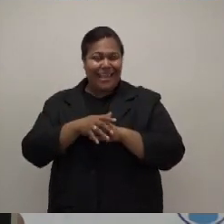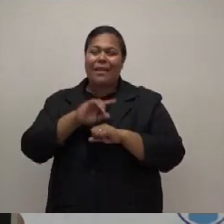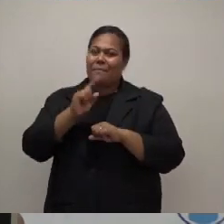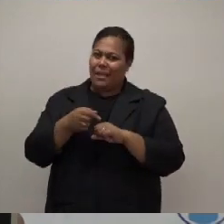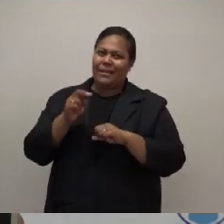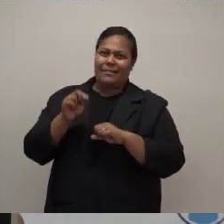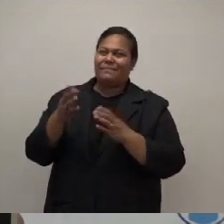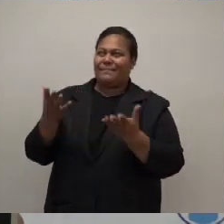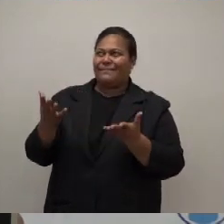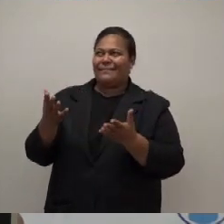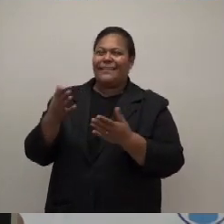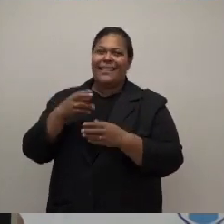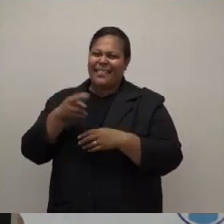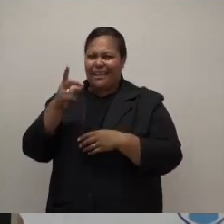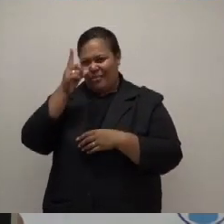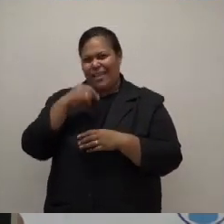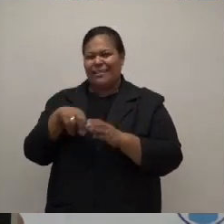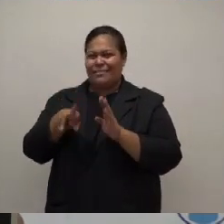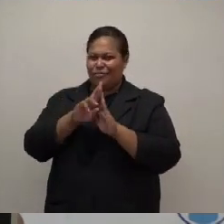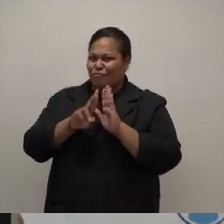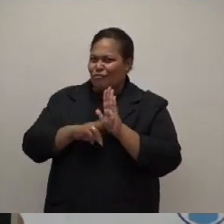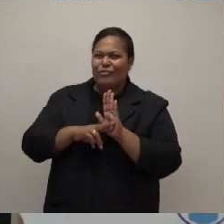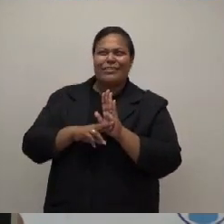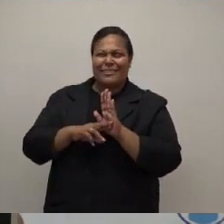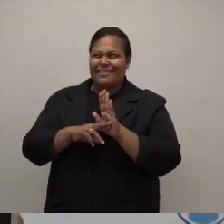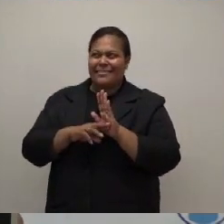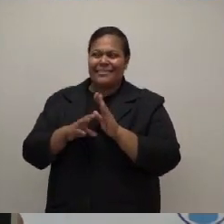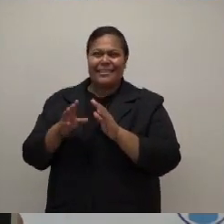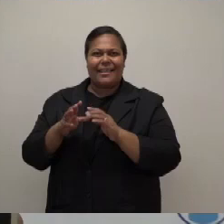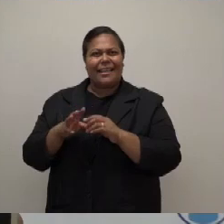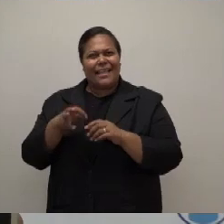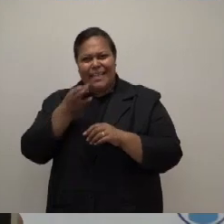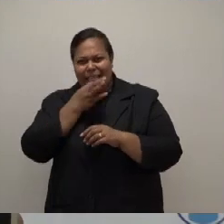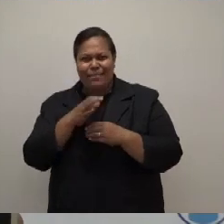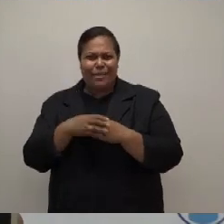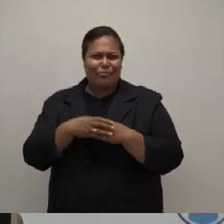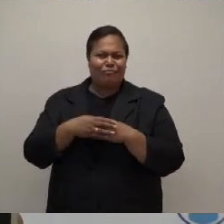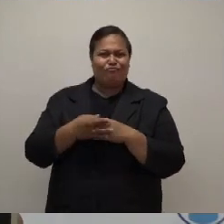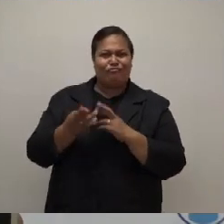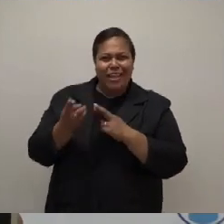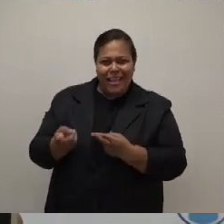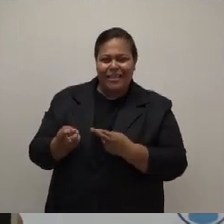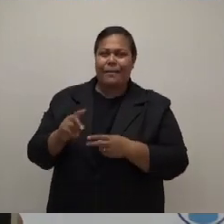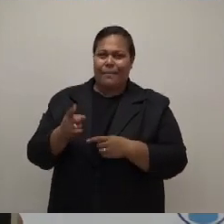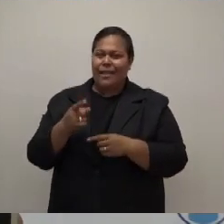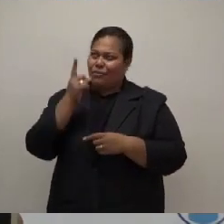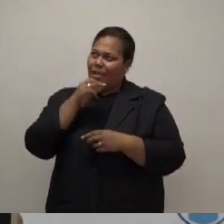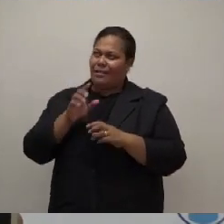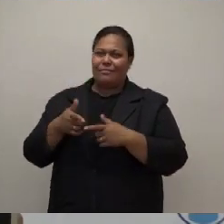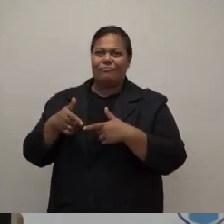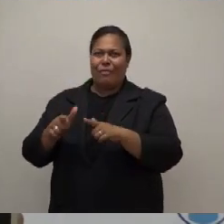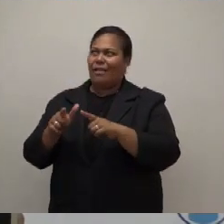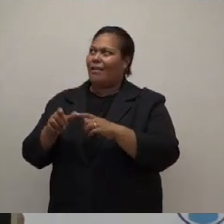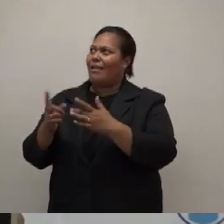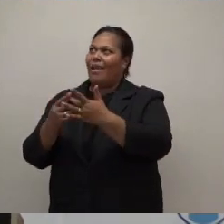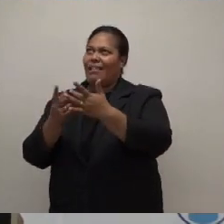will be lifted, and movement can expand beyond these bubbles to everywhere else in